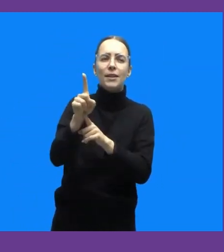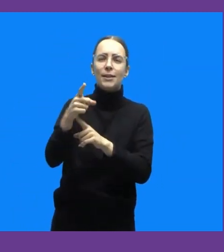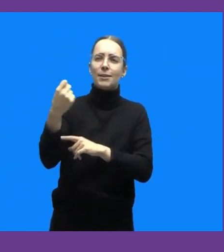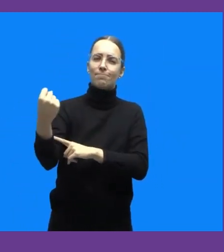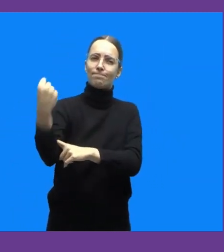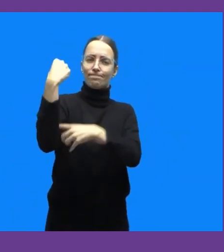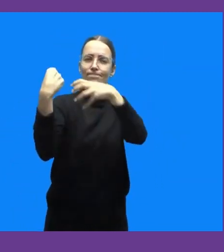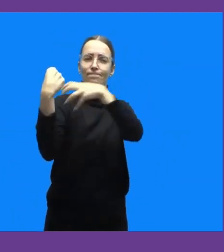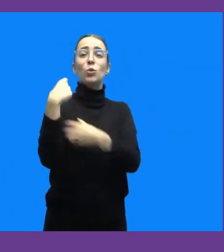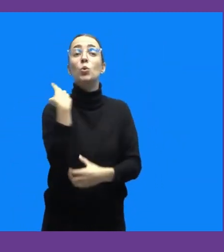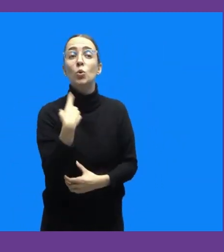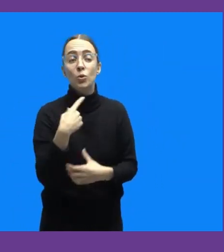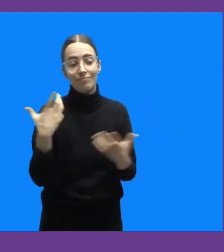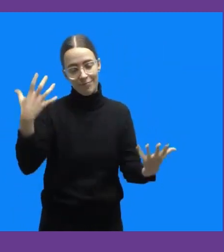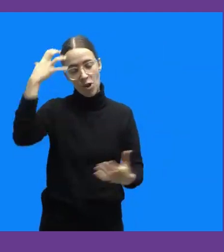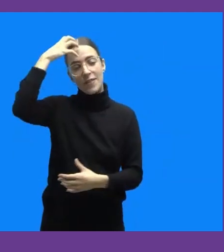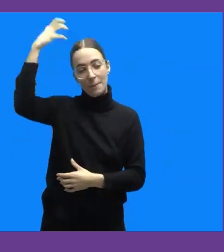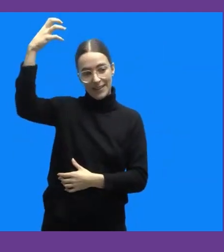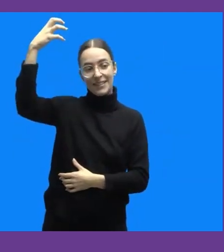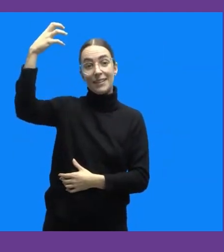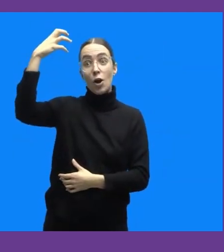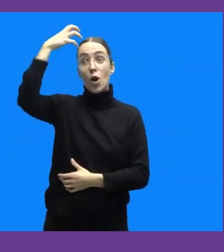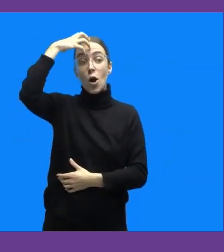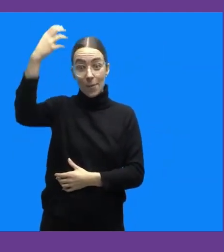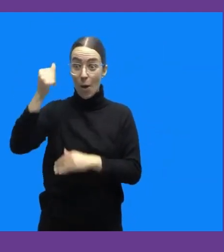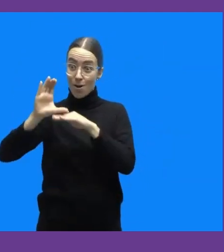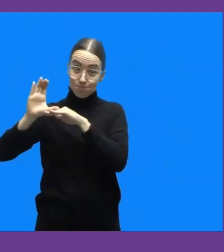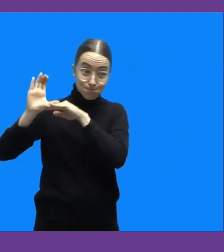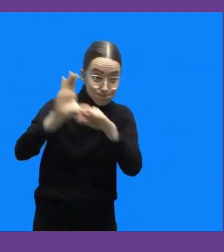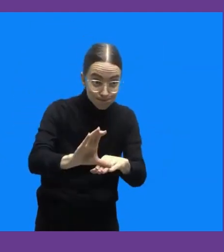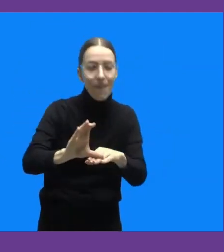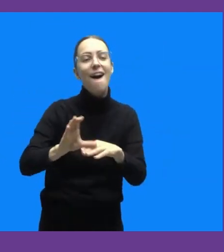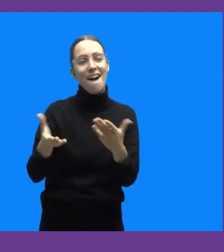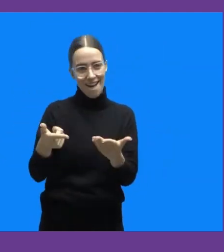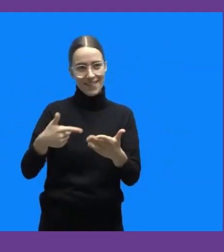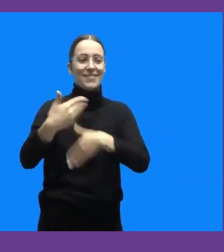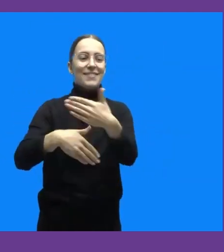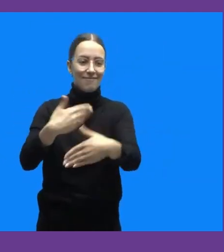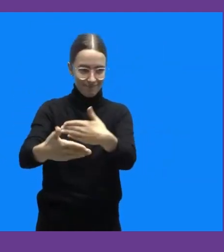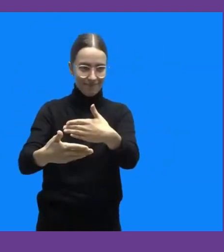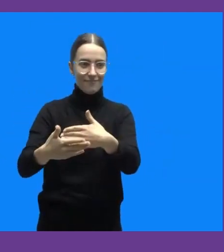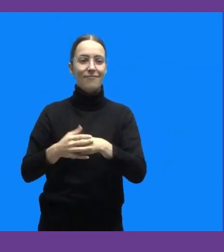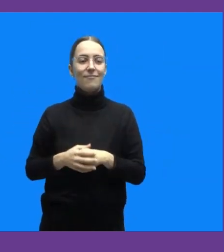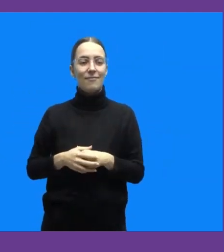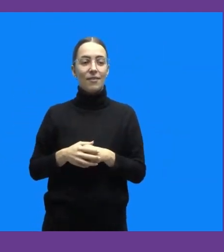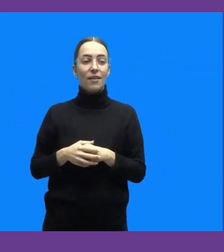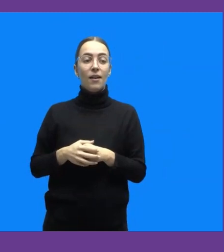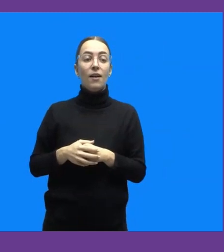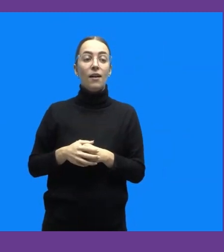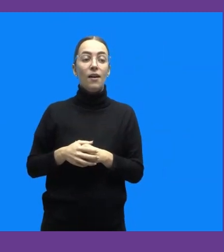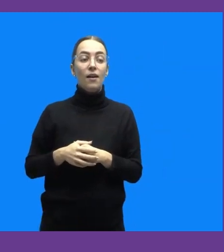is accessibility, because our engagement with, we can write it in to a procurement document, but we've no idea